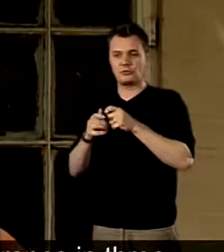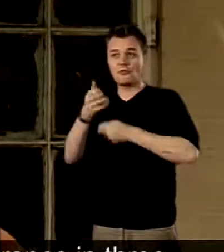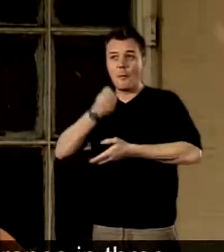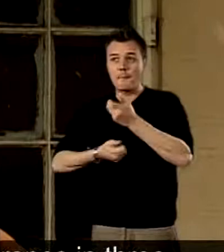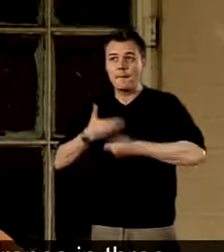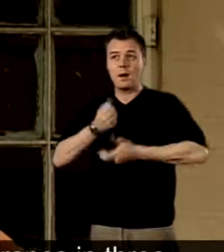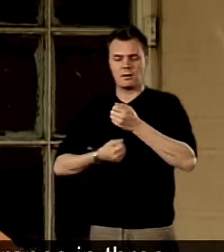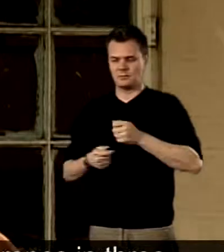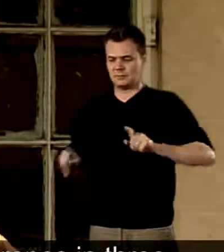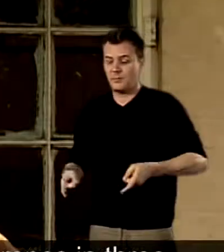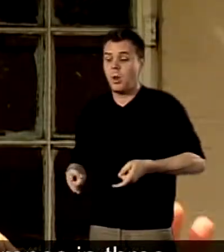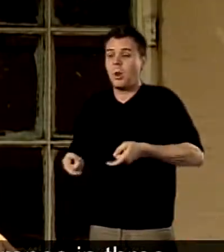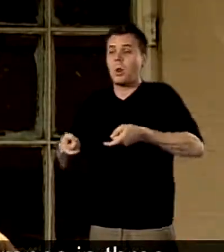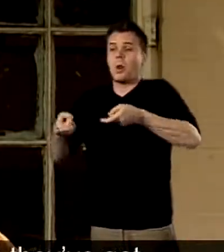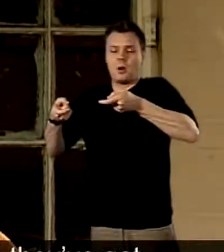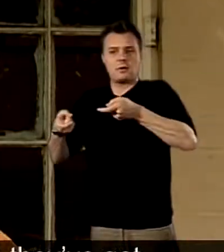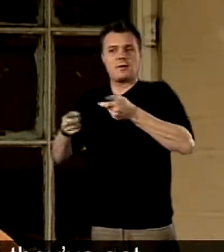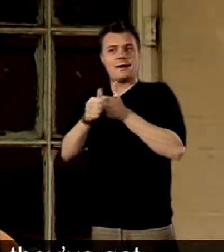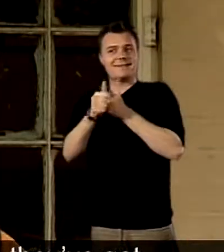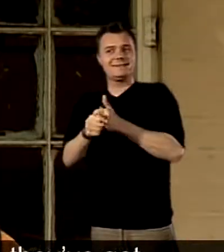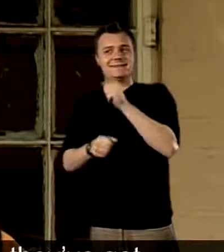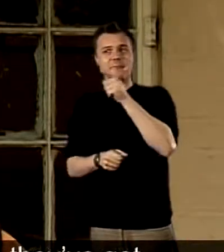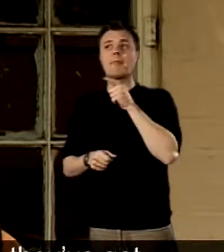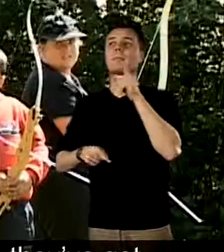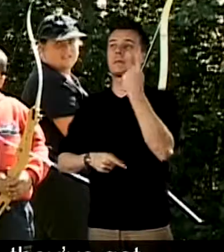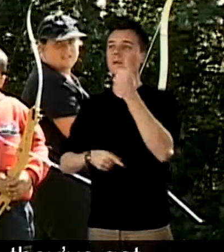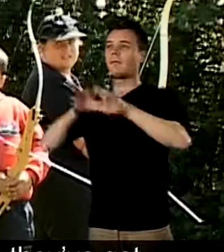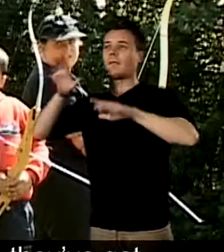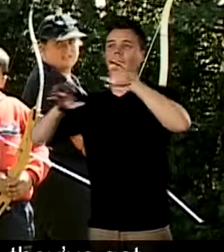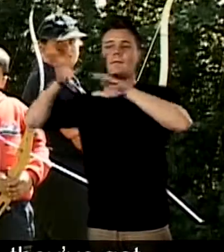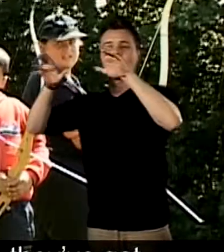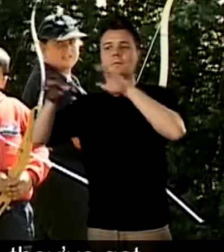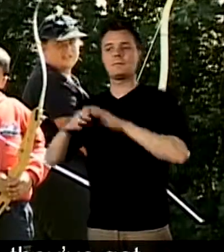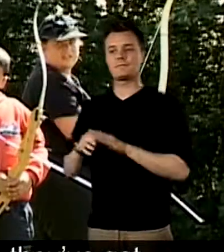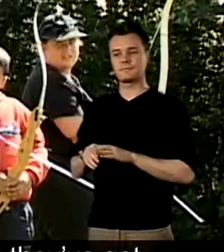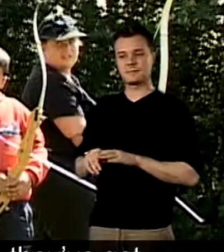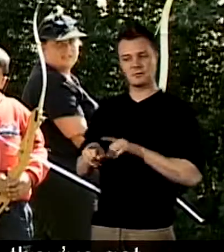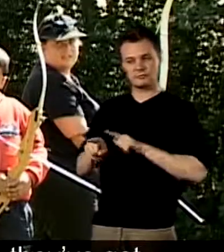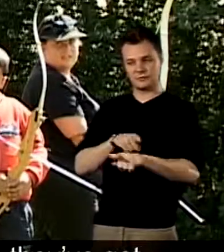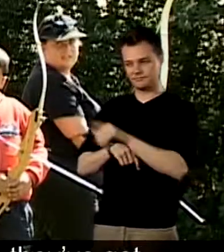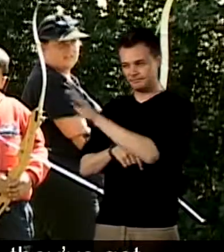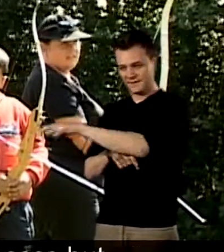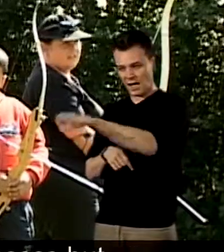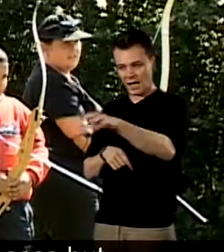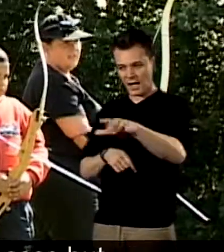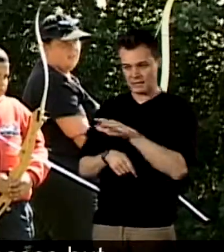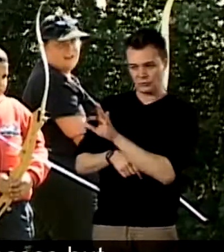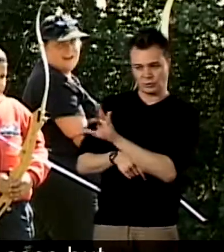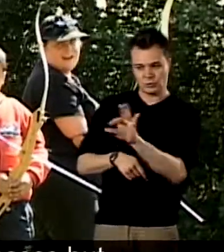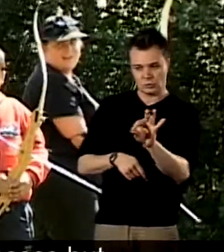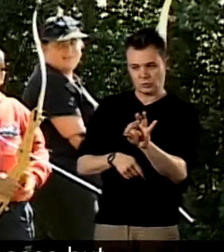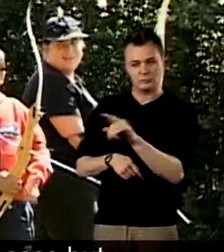pulley system so that you can assist them with whatever body movements they've got. Obviously, we try and choose sites for activities that are,